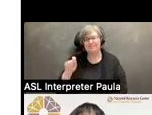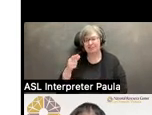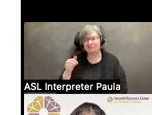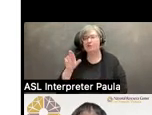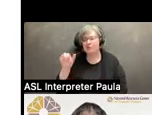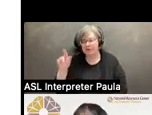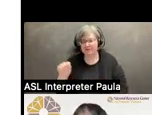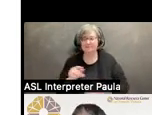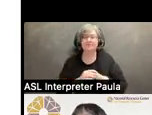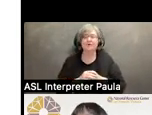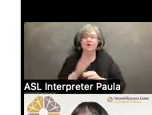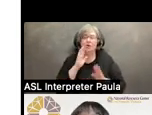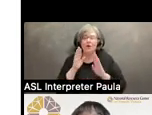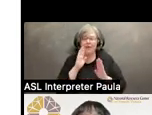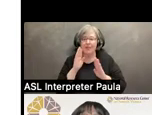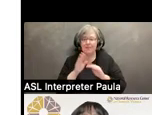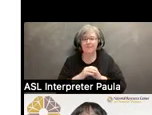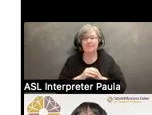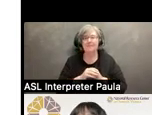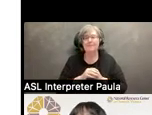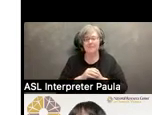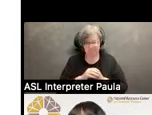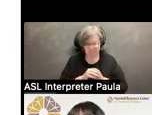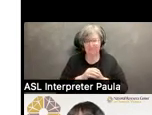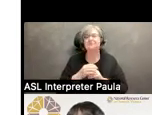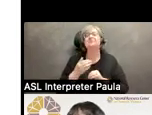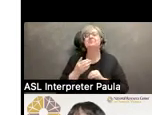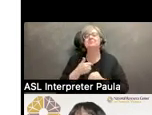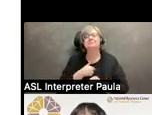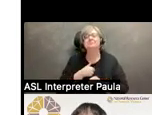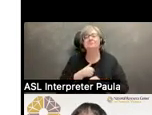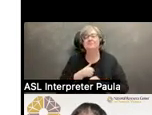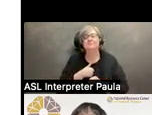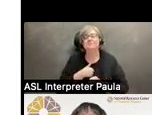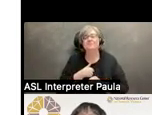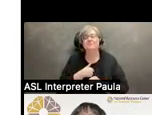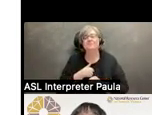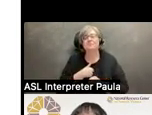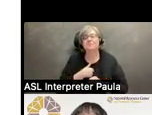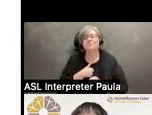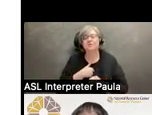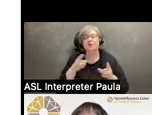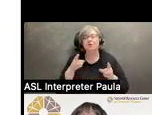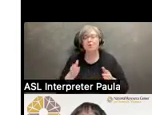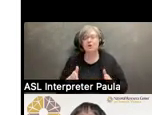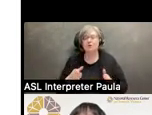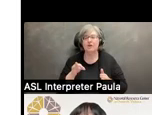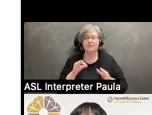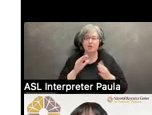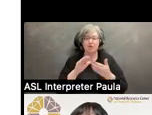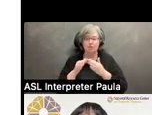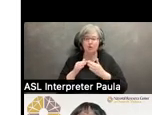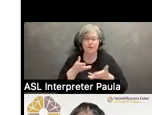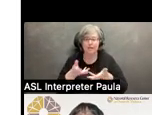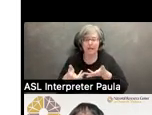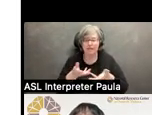this space. Hello, everyone. I am Lavon Morris-Grant. I am the Director of Community